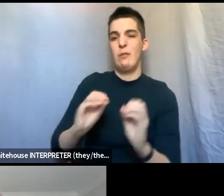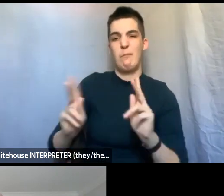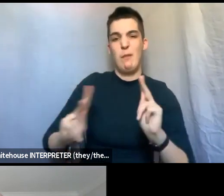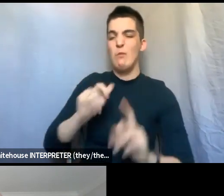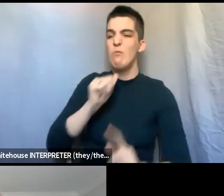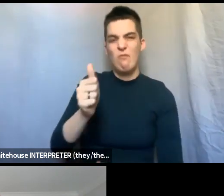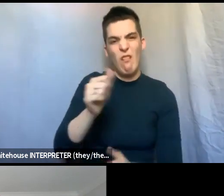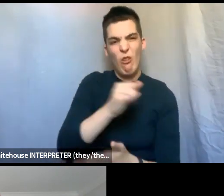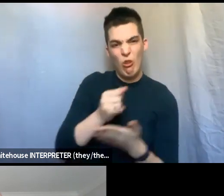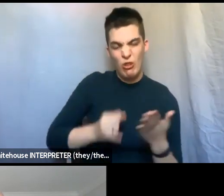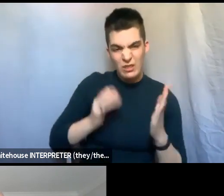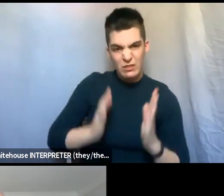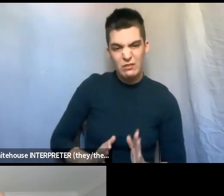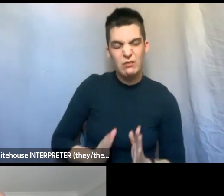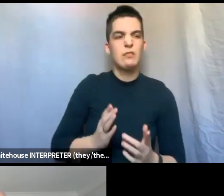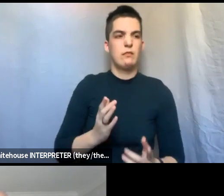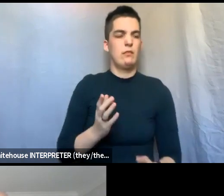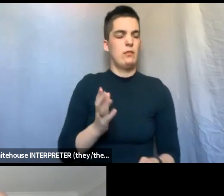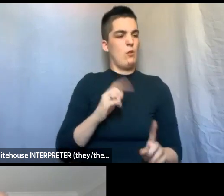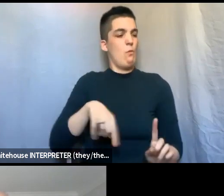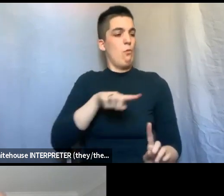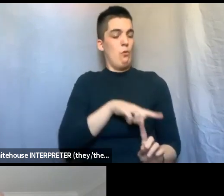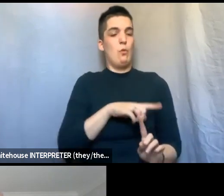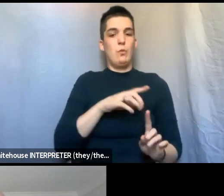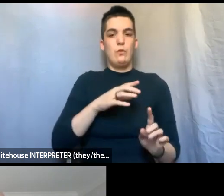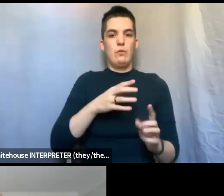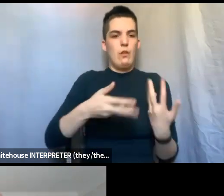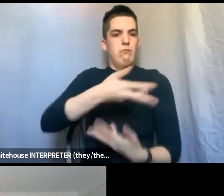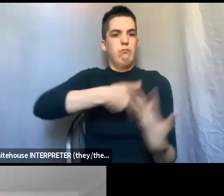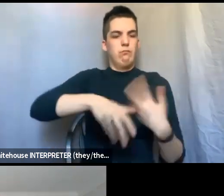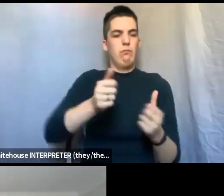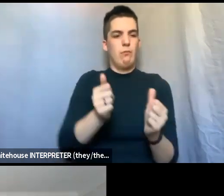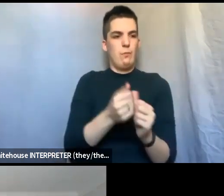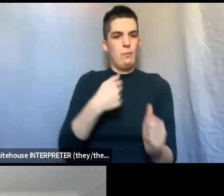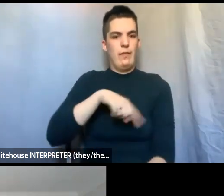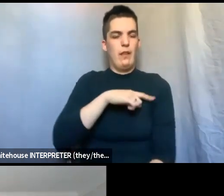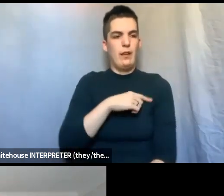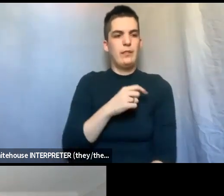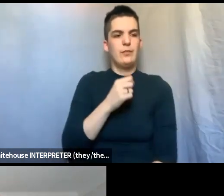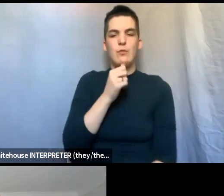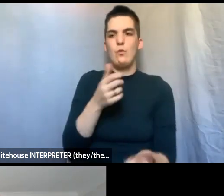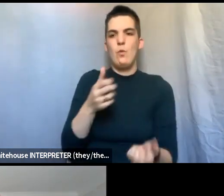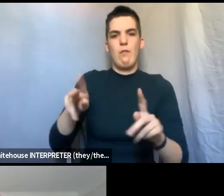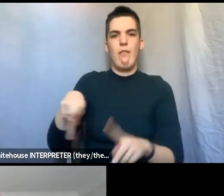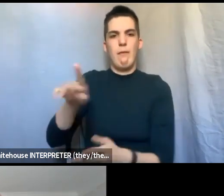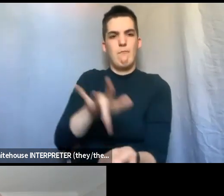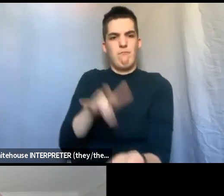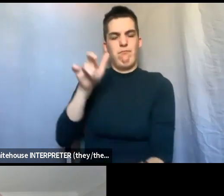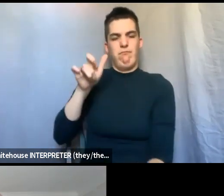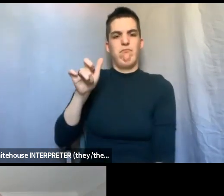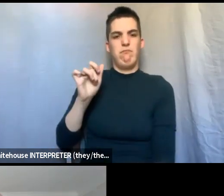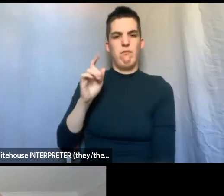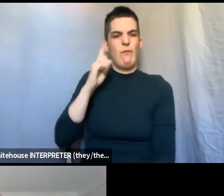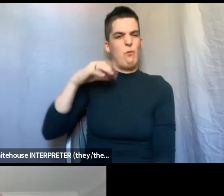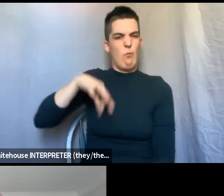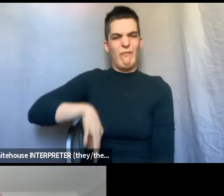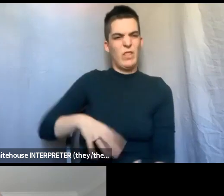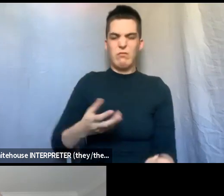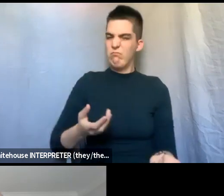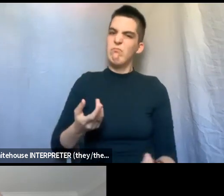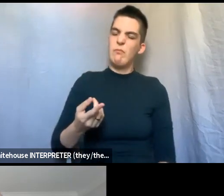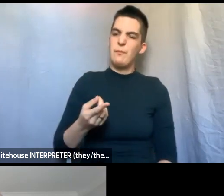who are always among us seeking to profit from our currently idled community. Look around at how the